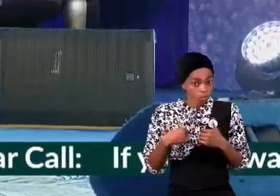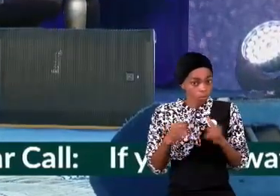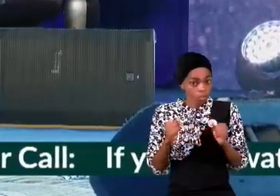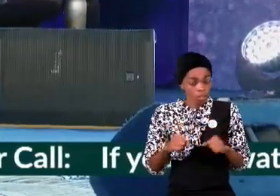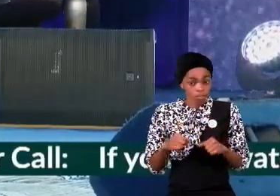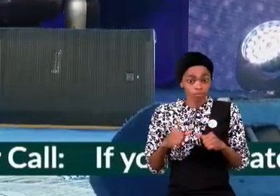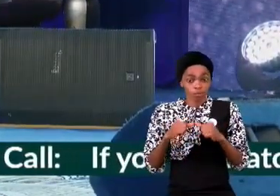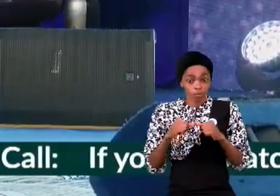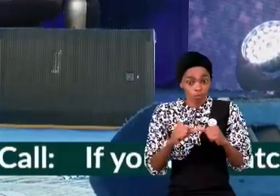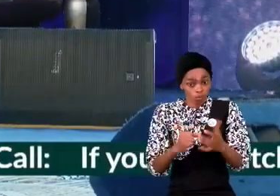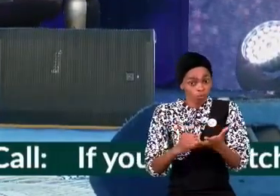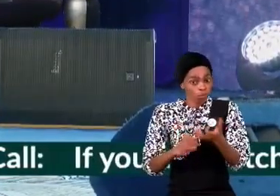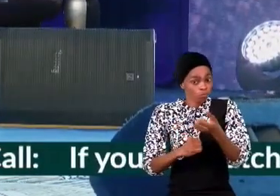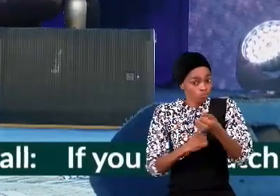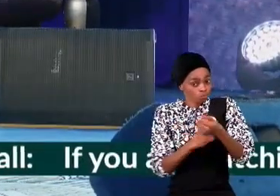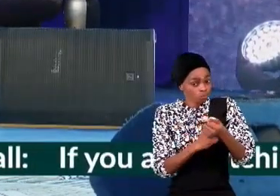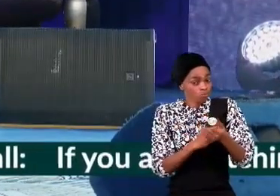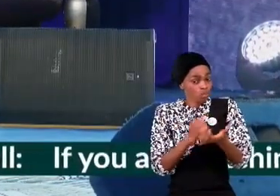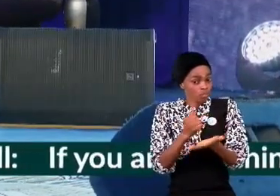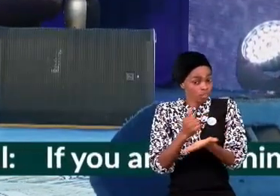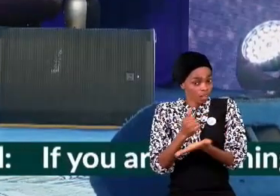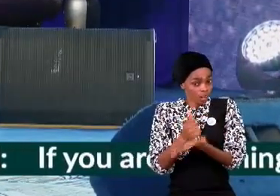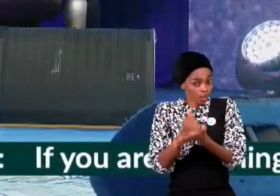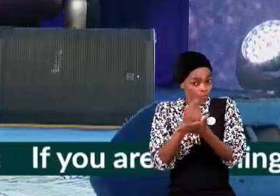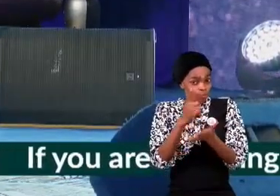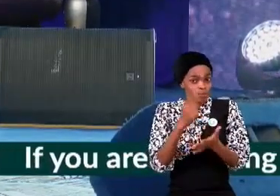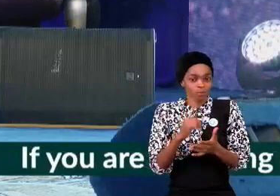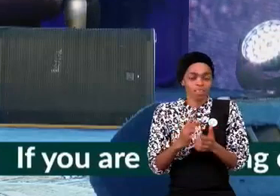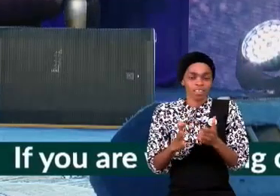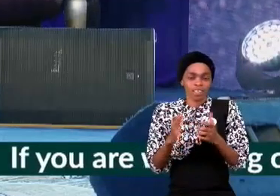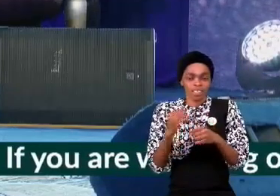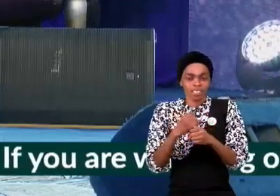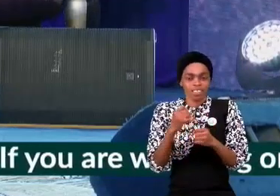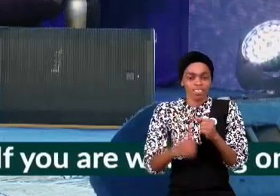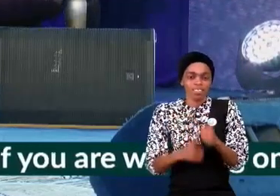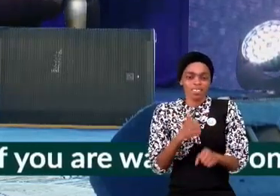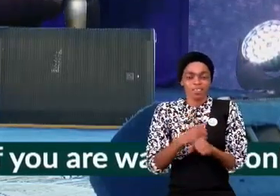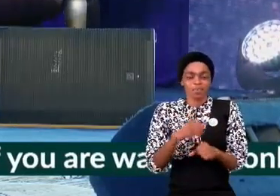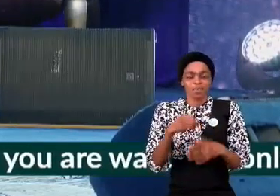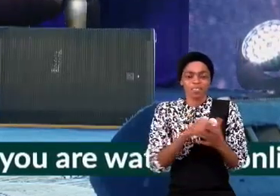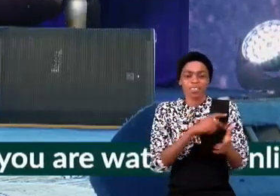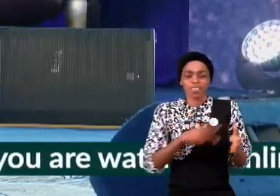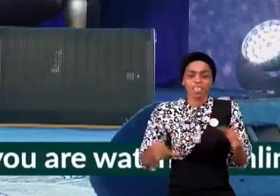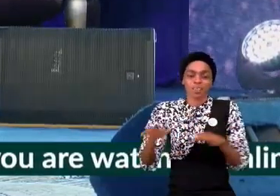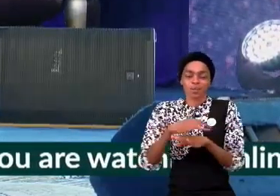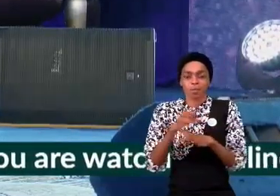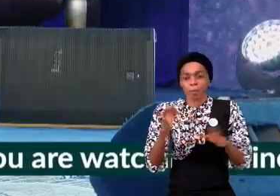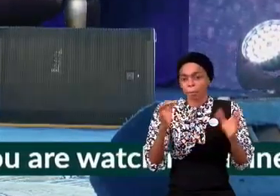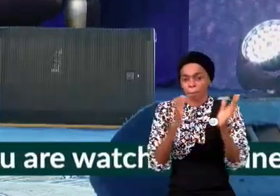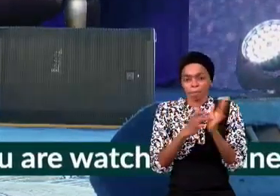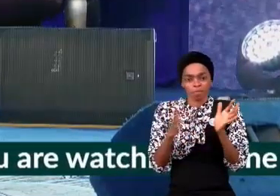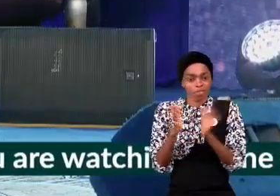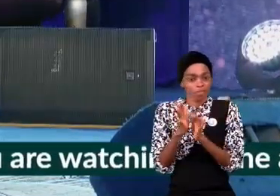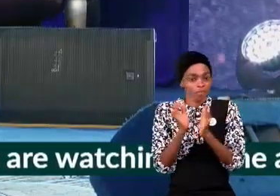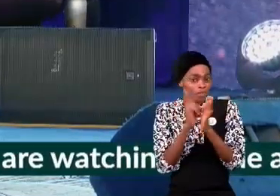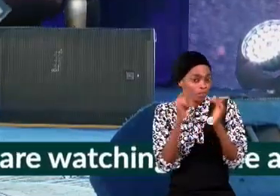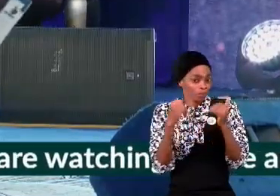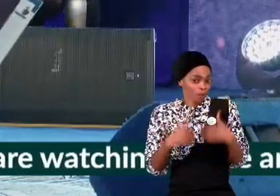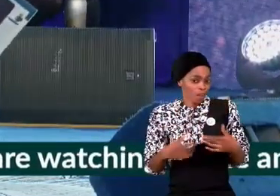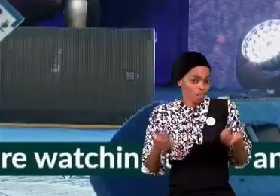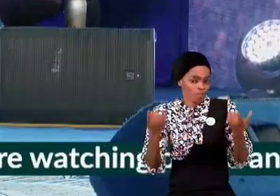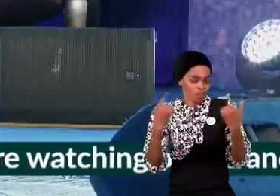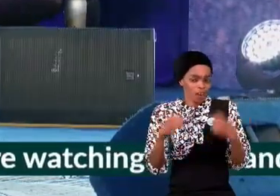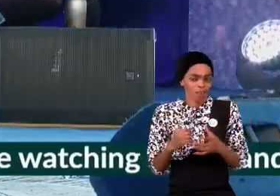the kingdom of Christ that you have come to now. We call on our moderating overseer tonight to help us